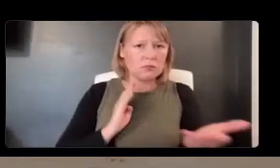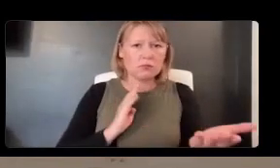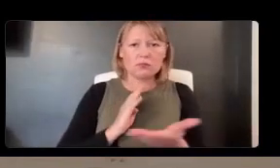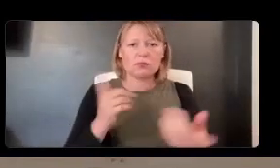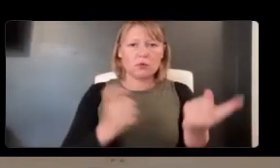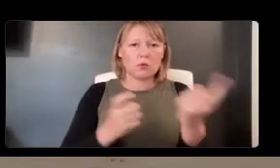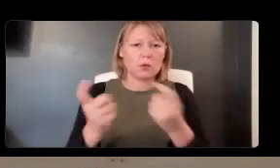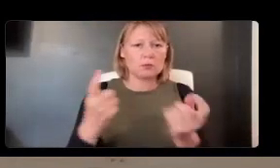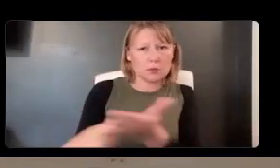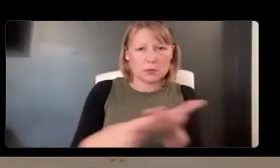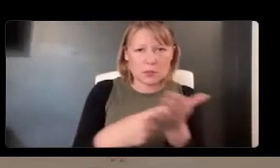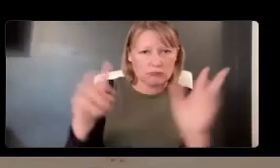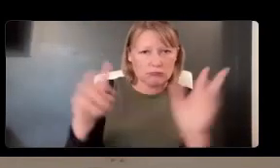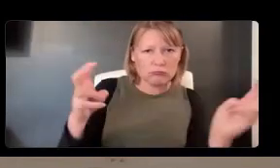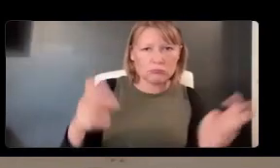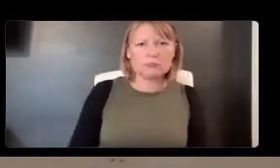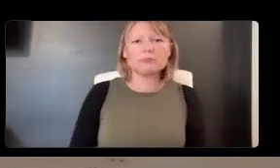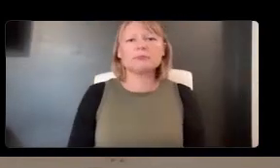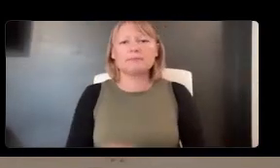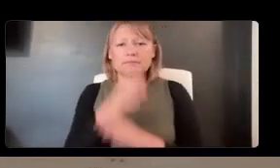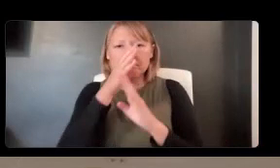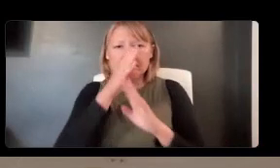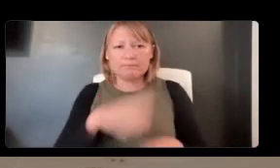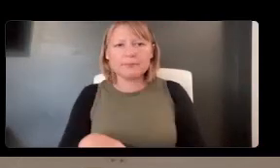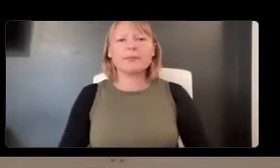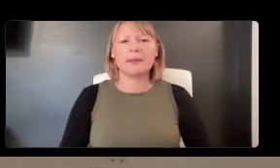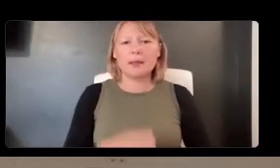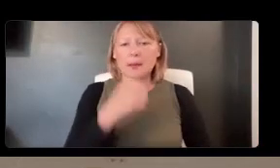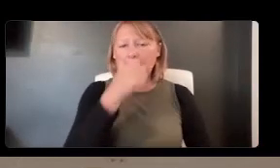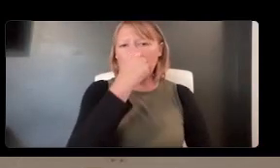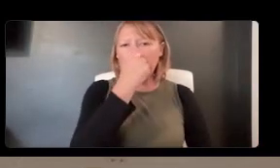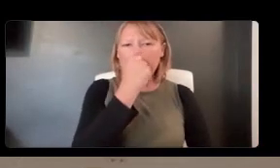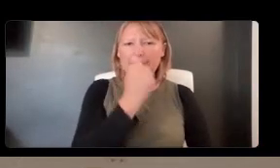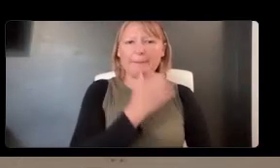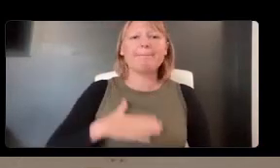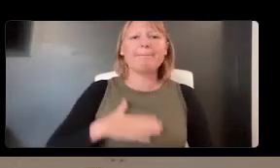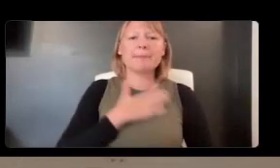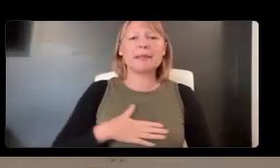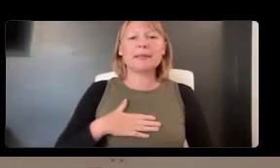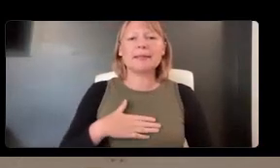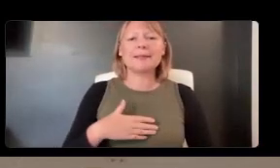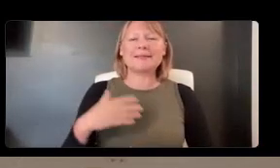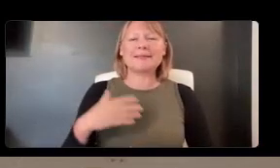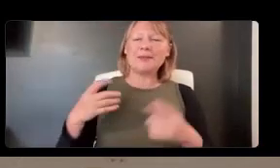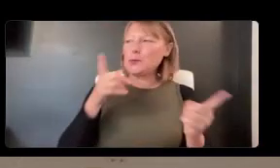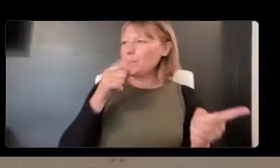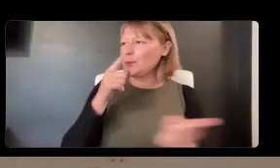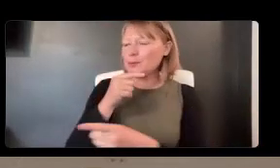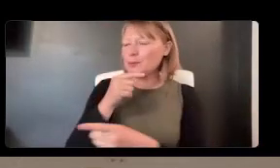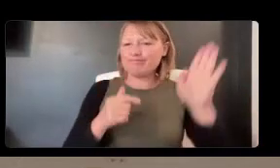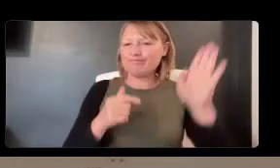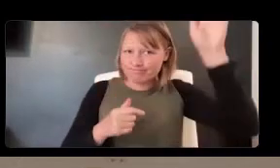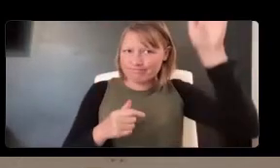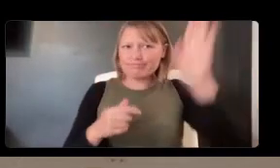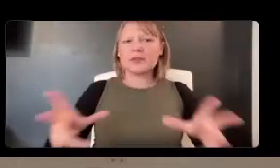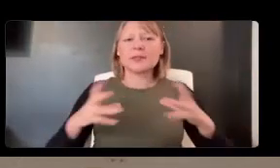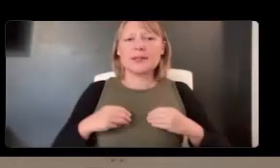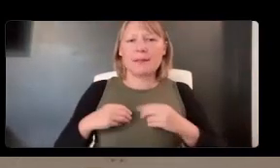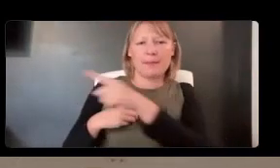Okay, hearing none, is there any opposition? I'm sorry, may I please have a motion to accept the report of